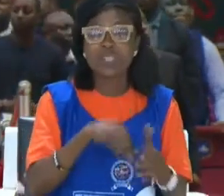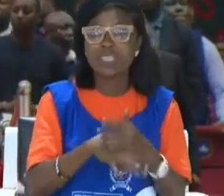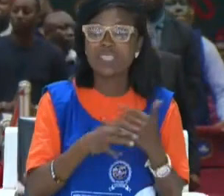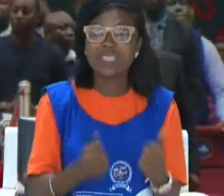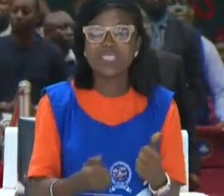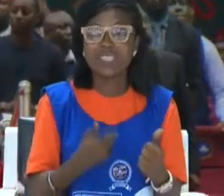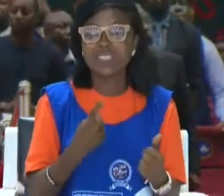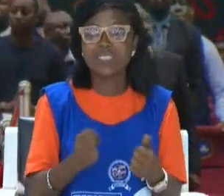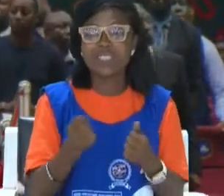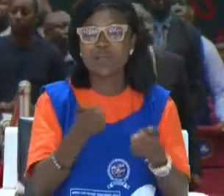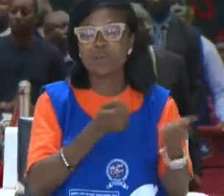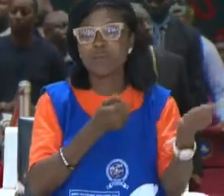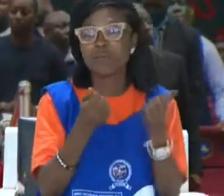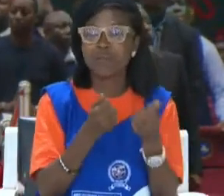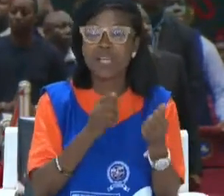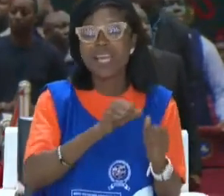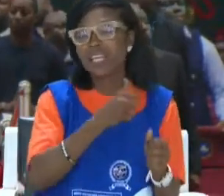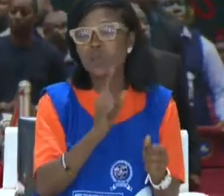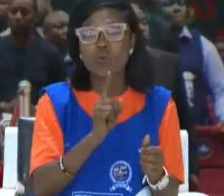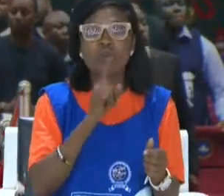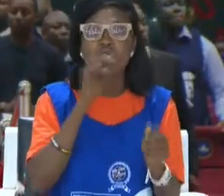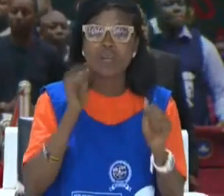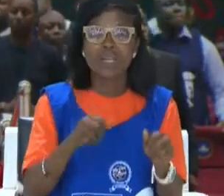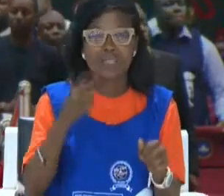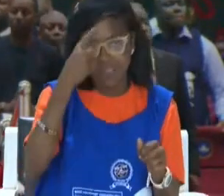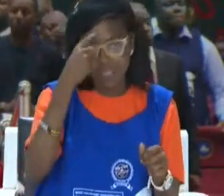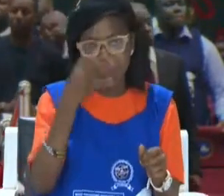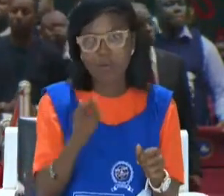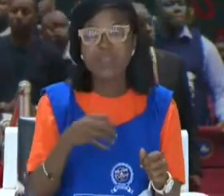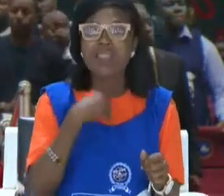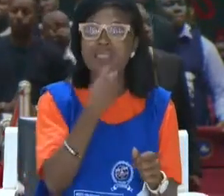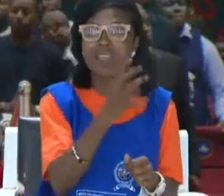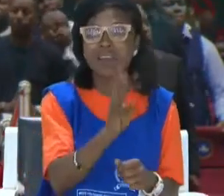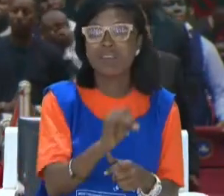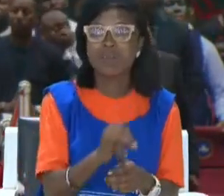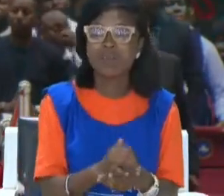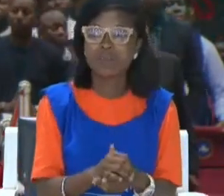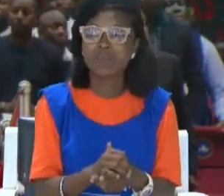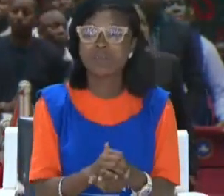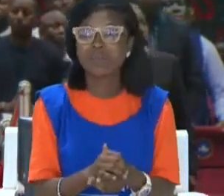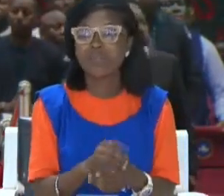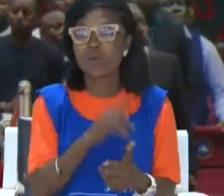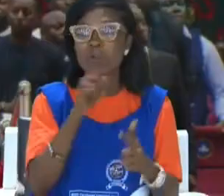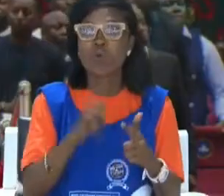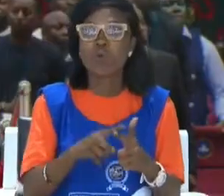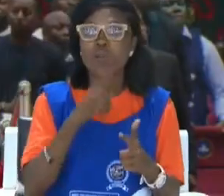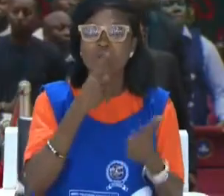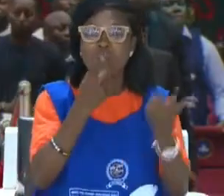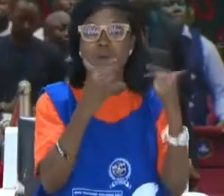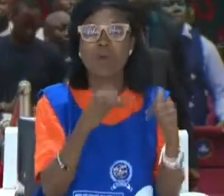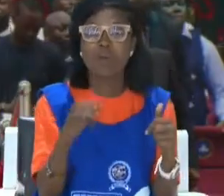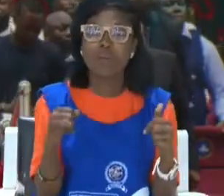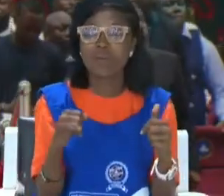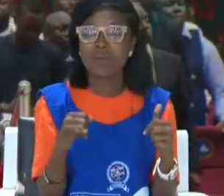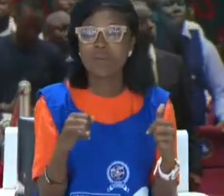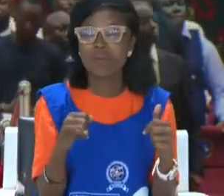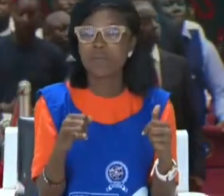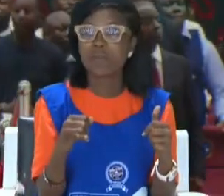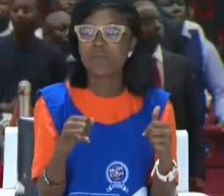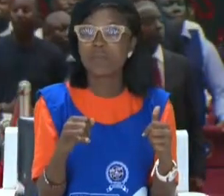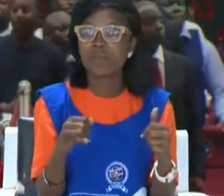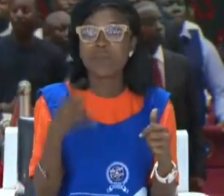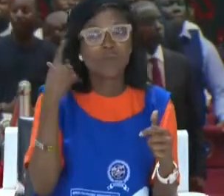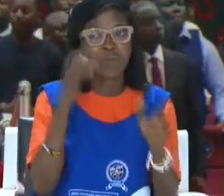everybody you can think of, tell them. And when you are coming, if you have the means, I mean,